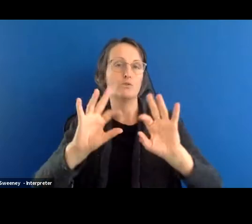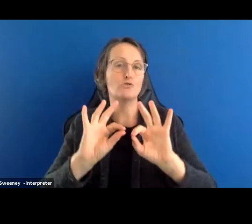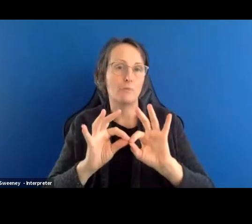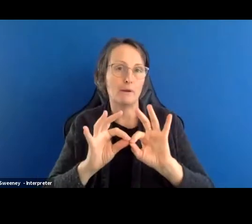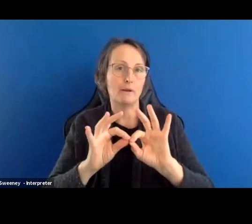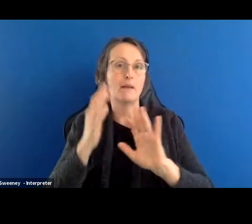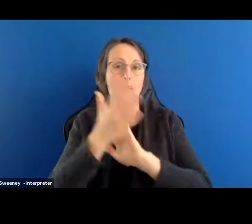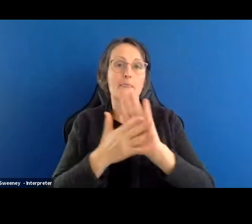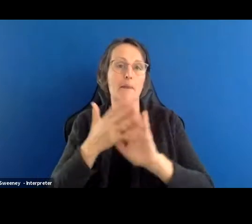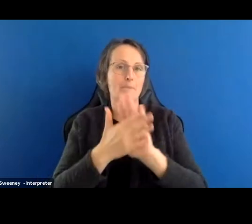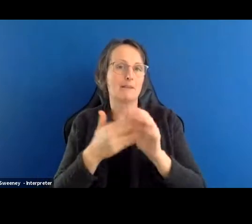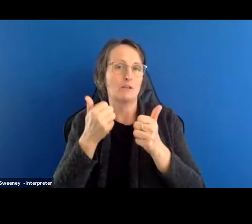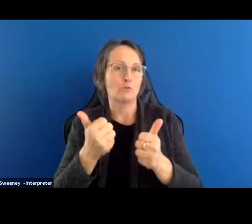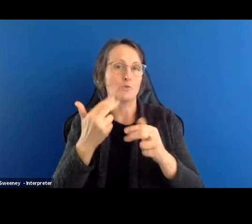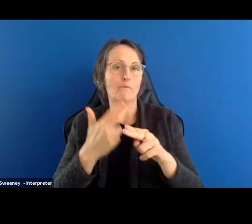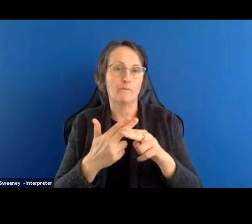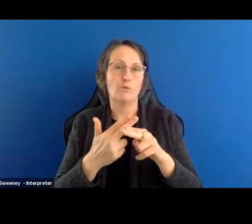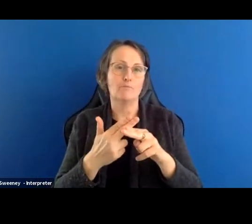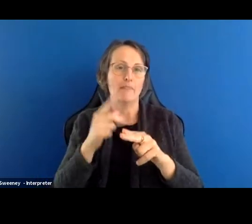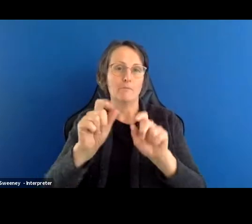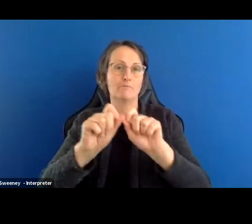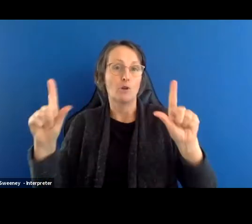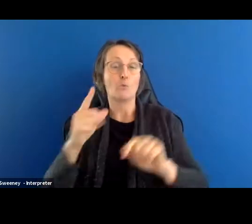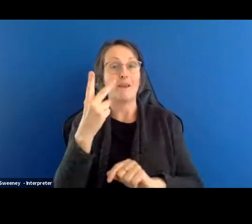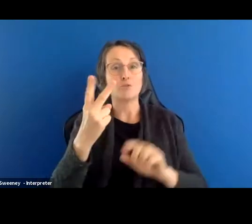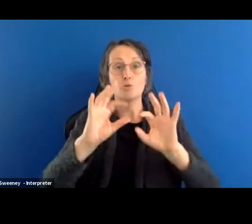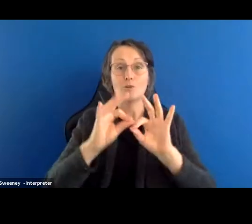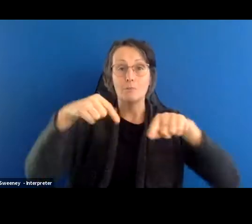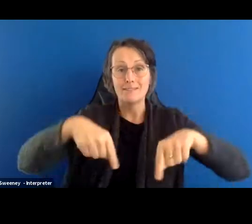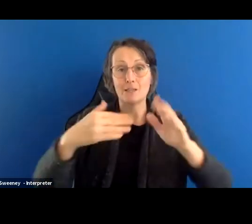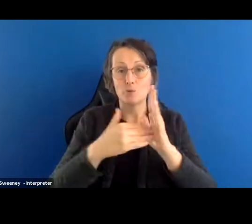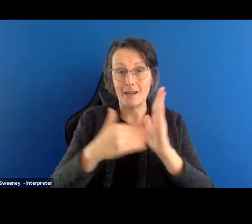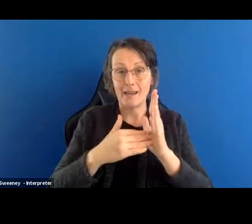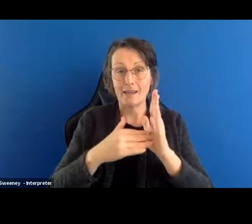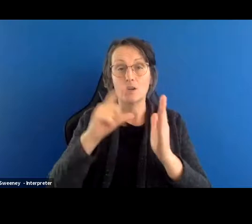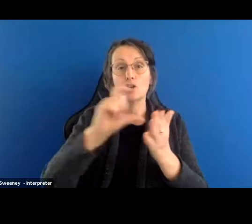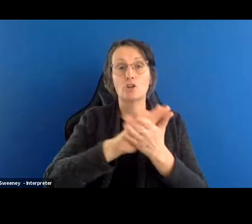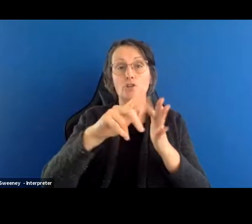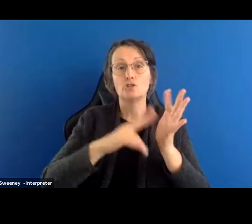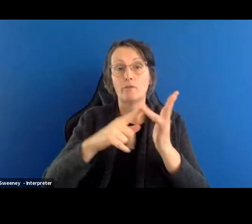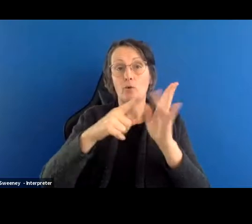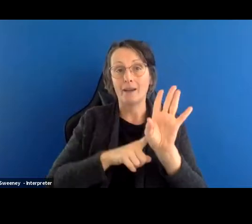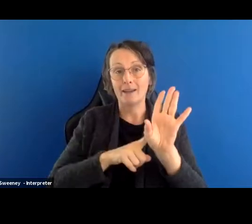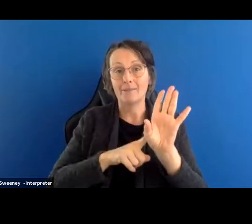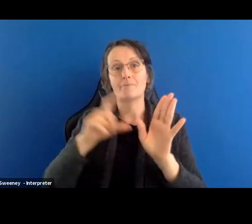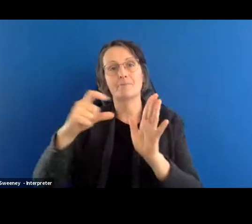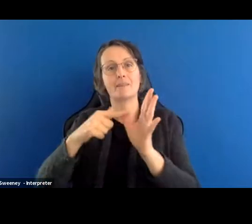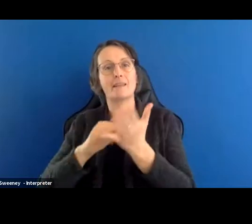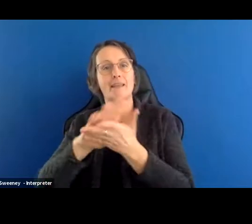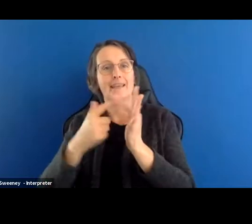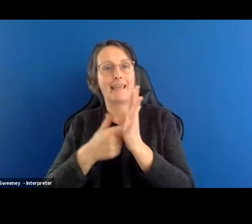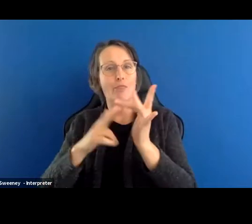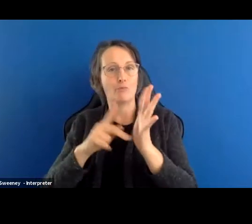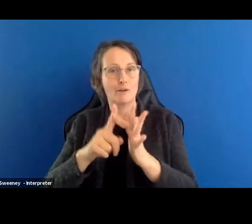presenter screen larger. There are two Auslan interpreters today, Shavoy and Catherine. Welcome. They will